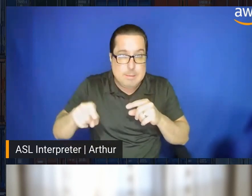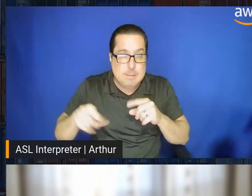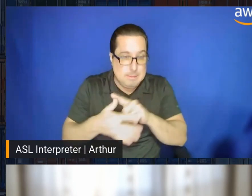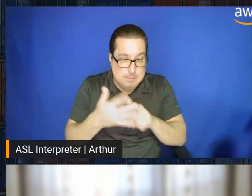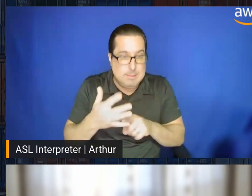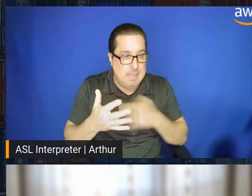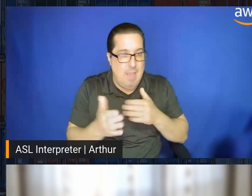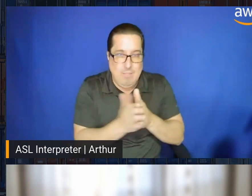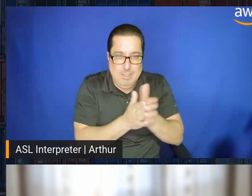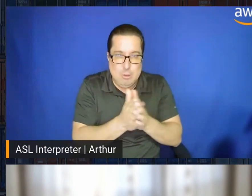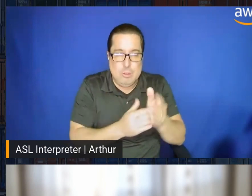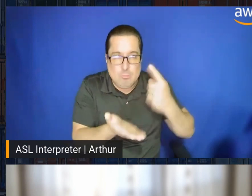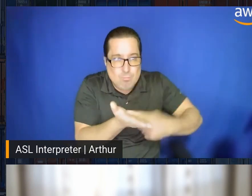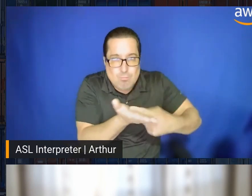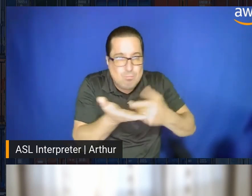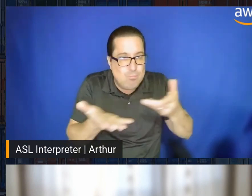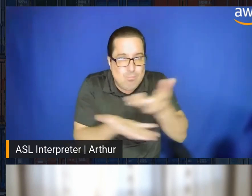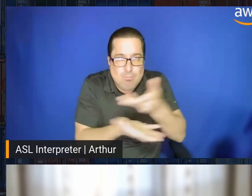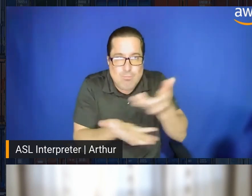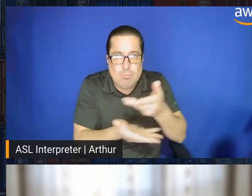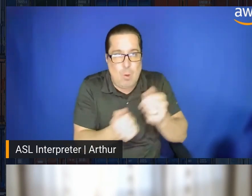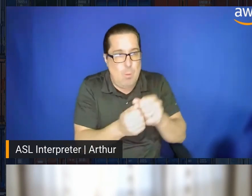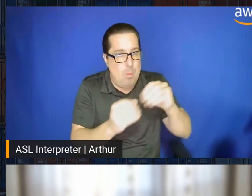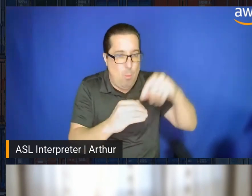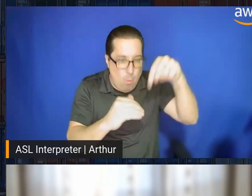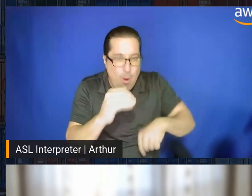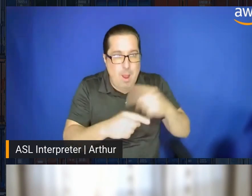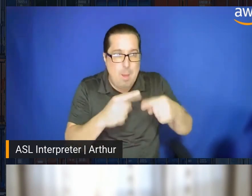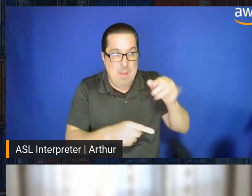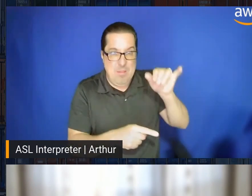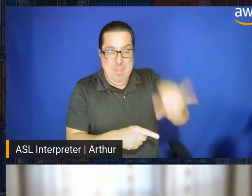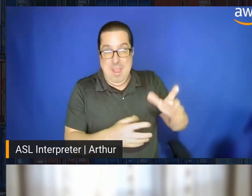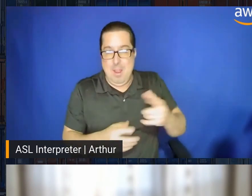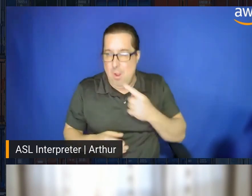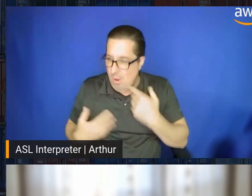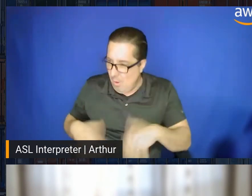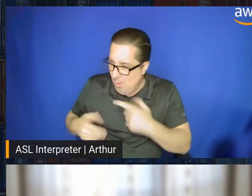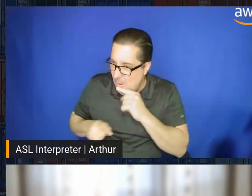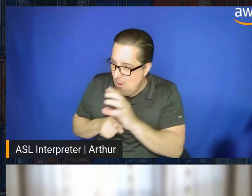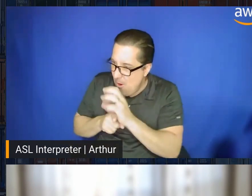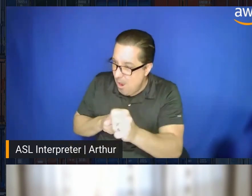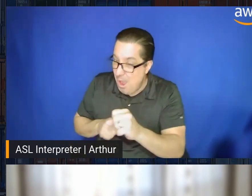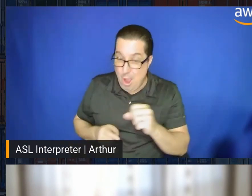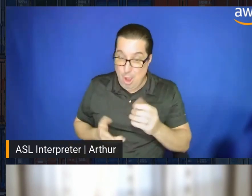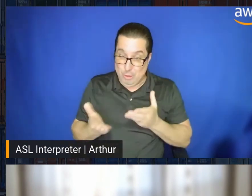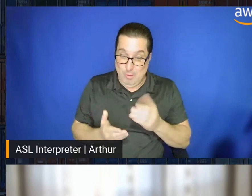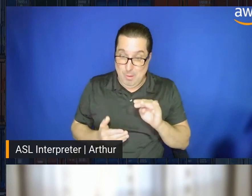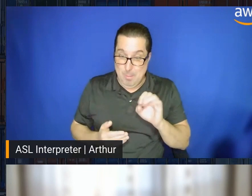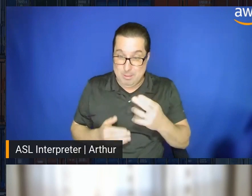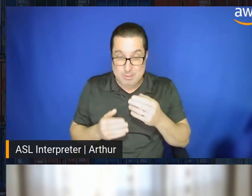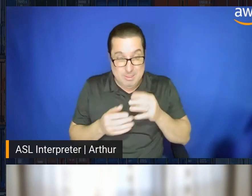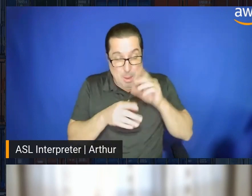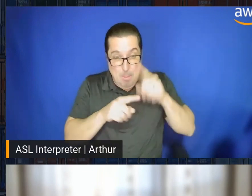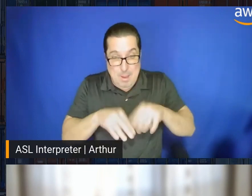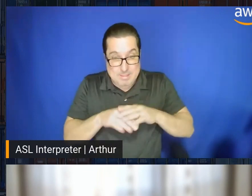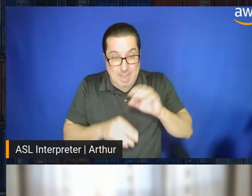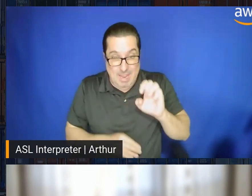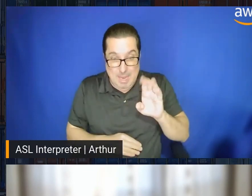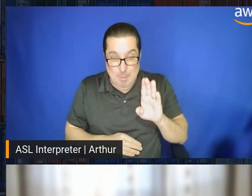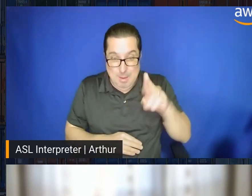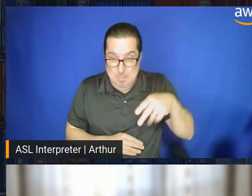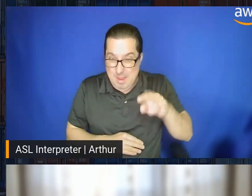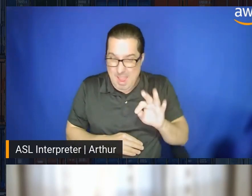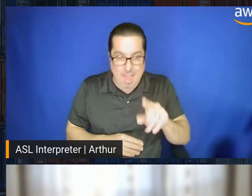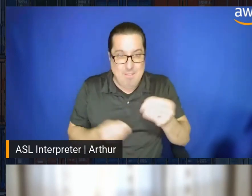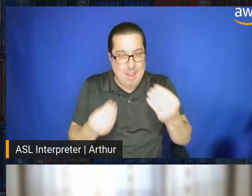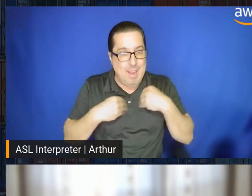interesting discussions about that. That's awesome. Like a service mesh based on eBPF already like brings smiles to my